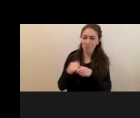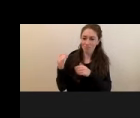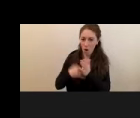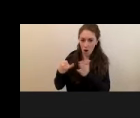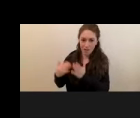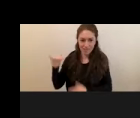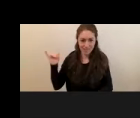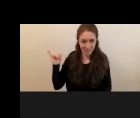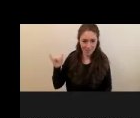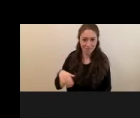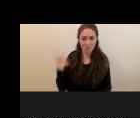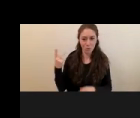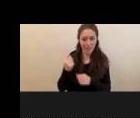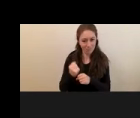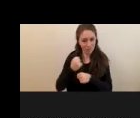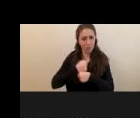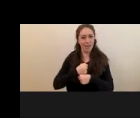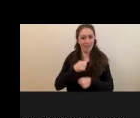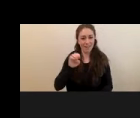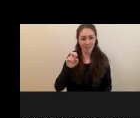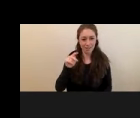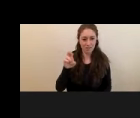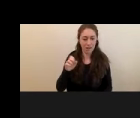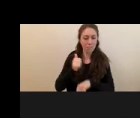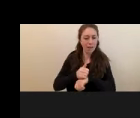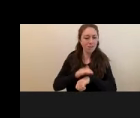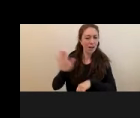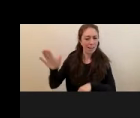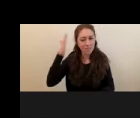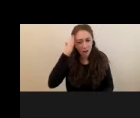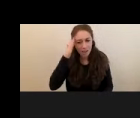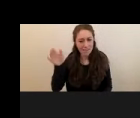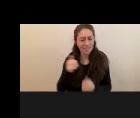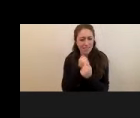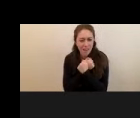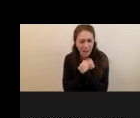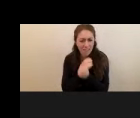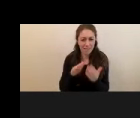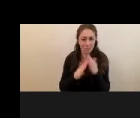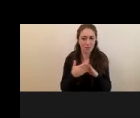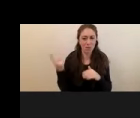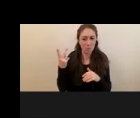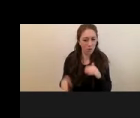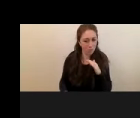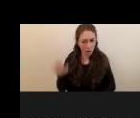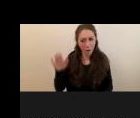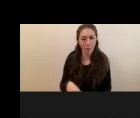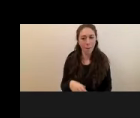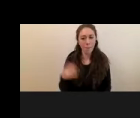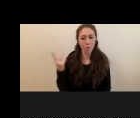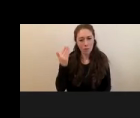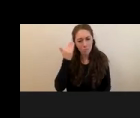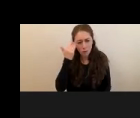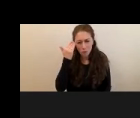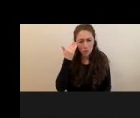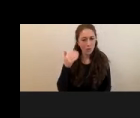create ENTRE, based on his knowledge and love of the community that we both grew up in. We both knew, like, growing up, we were